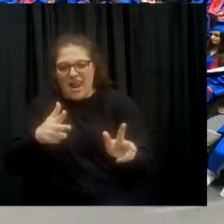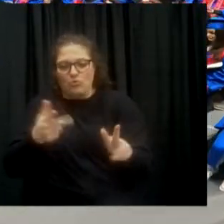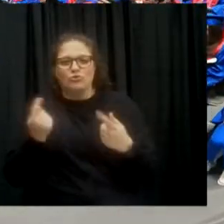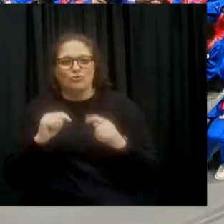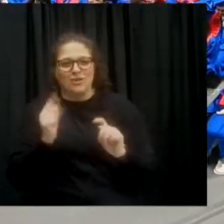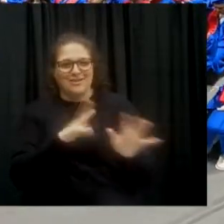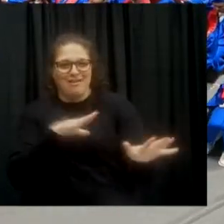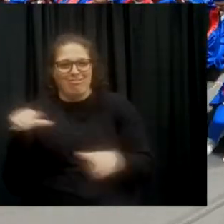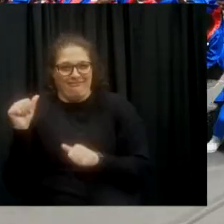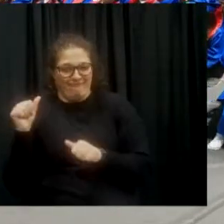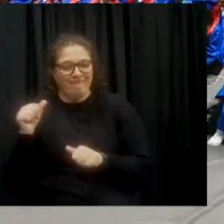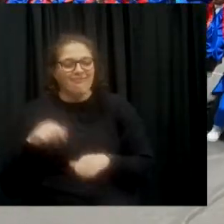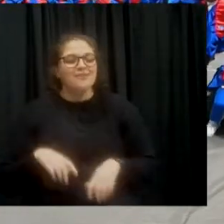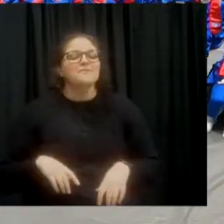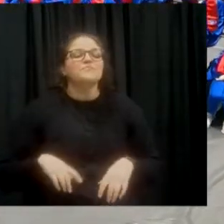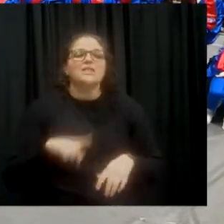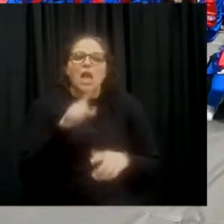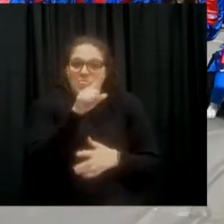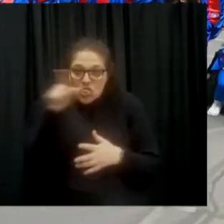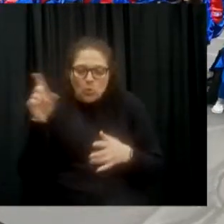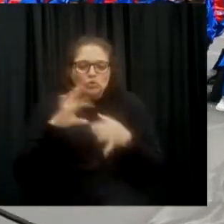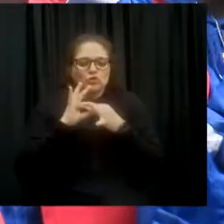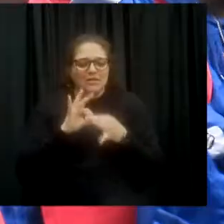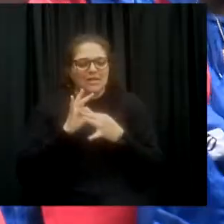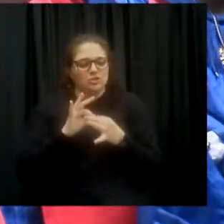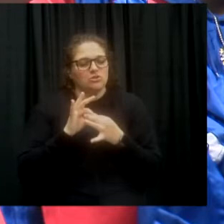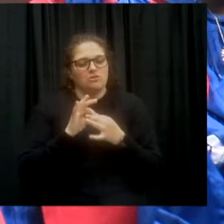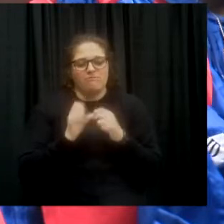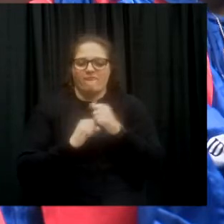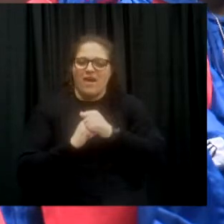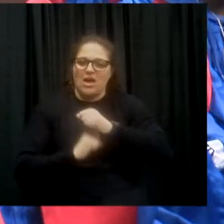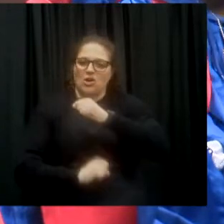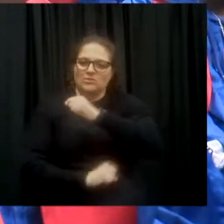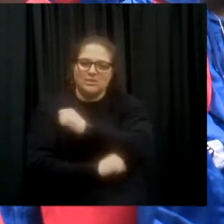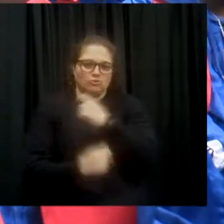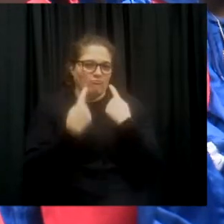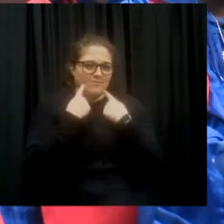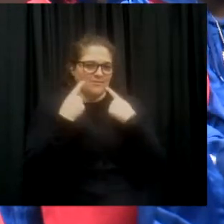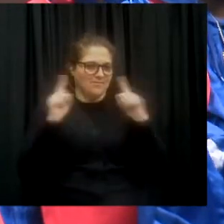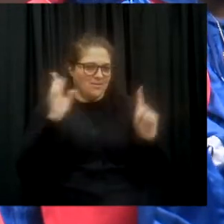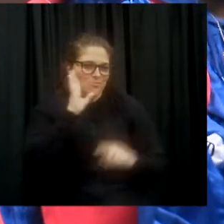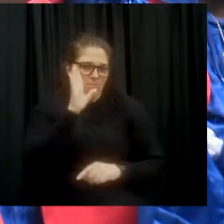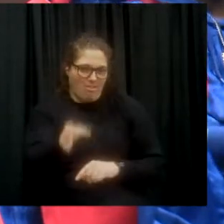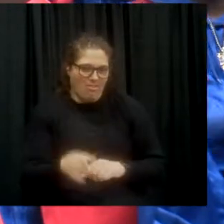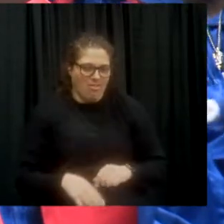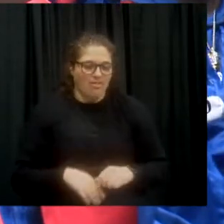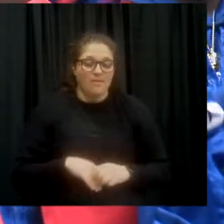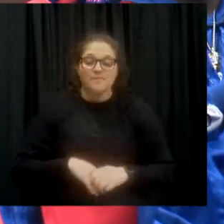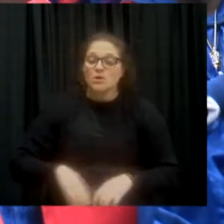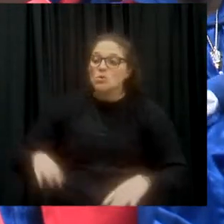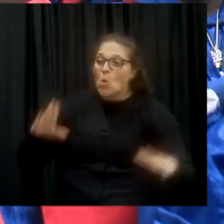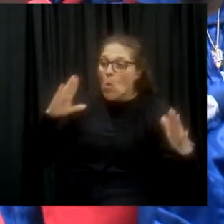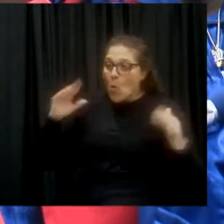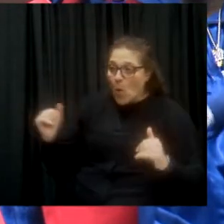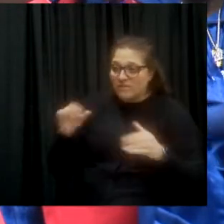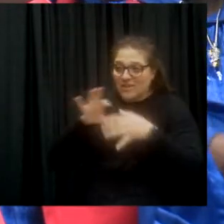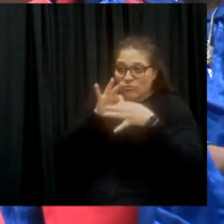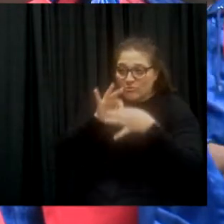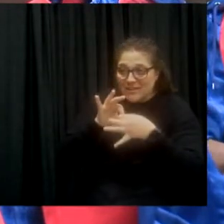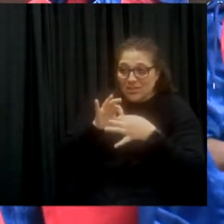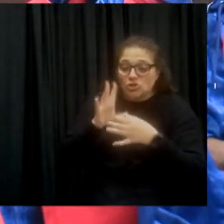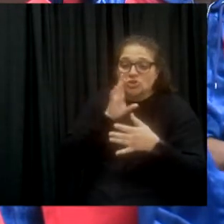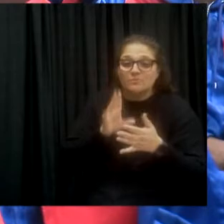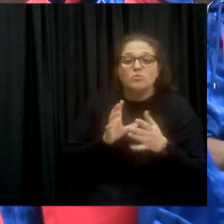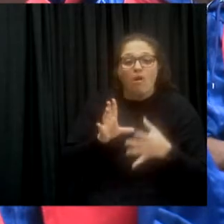leave the student parking lot. These relationships are the foundation for success. So hopefully these